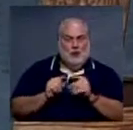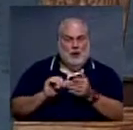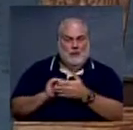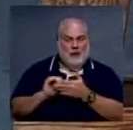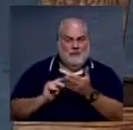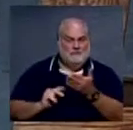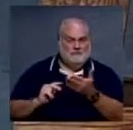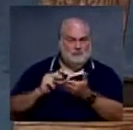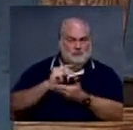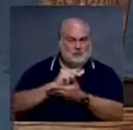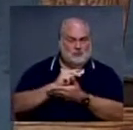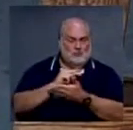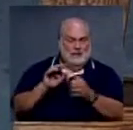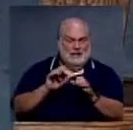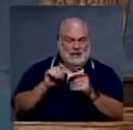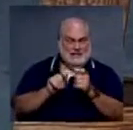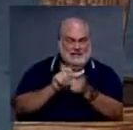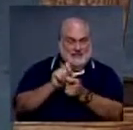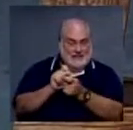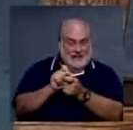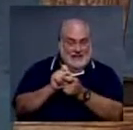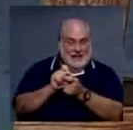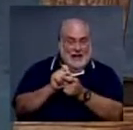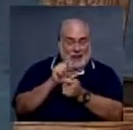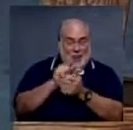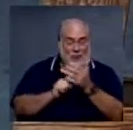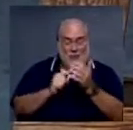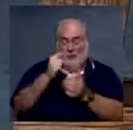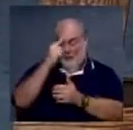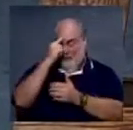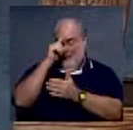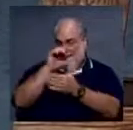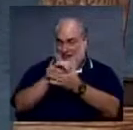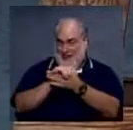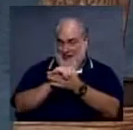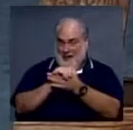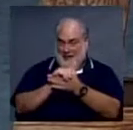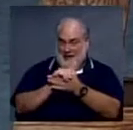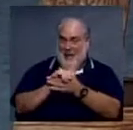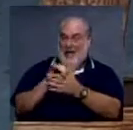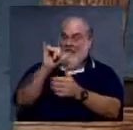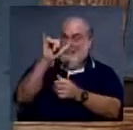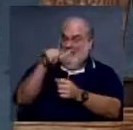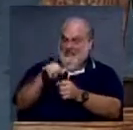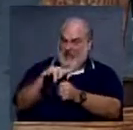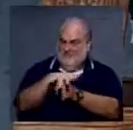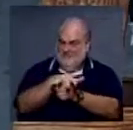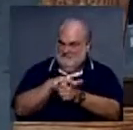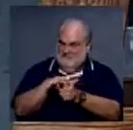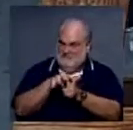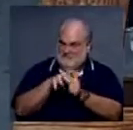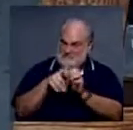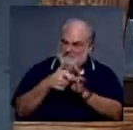exactly what we thought, that there was a demand in our area with so many pet owners.